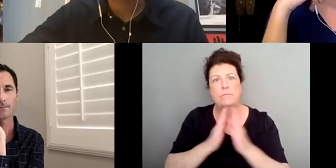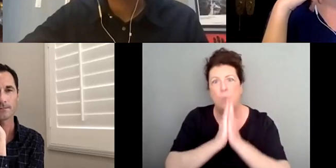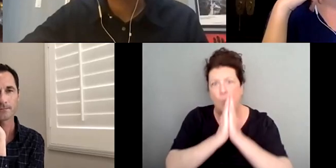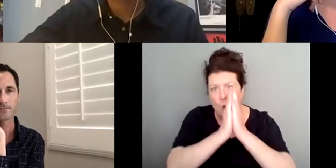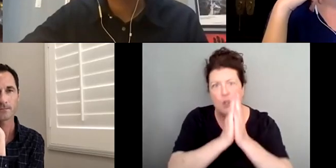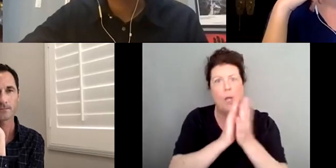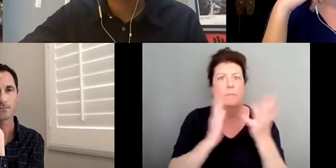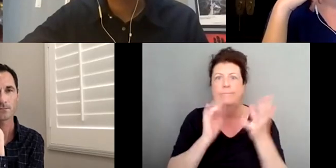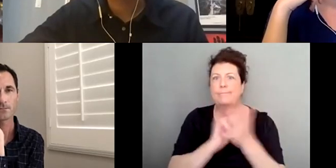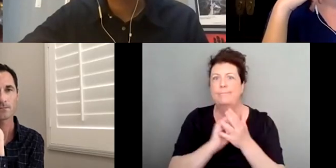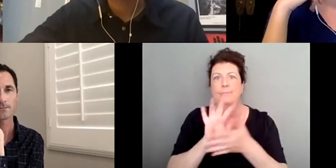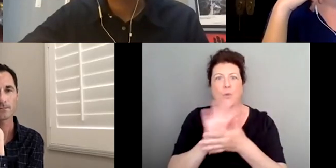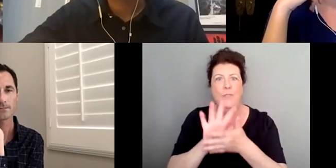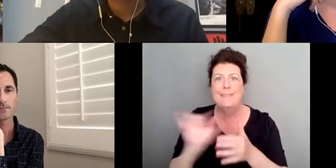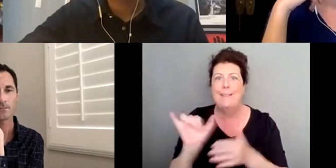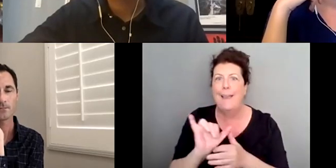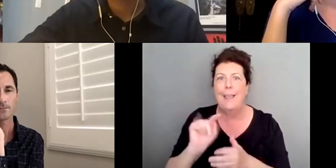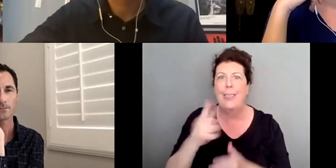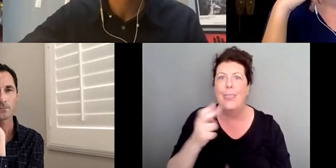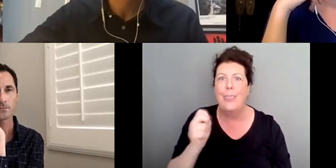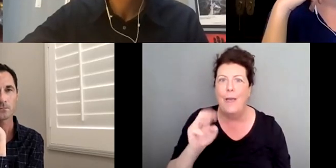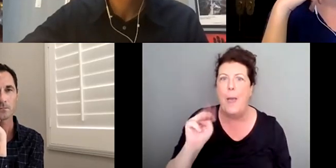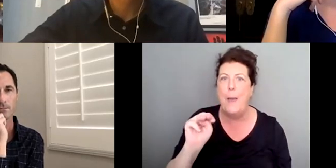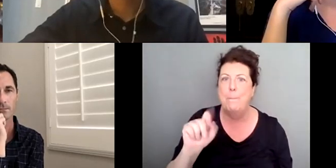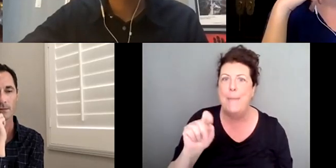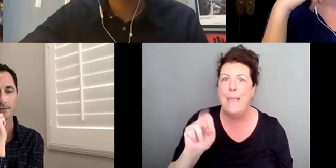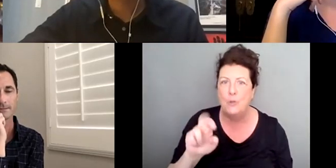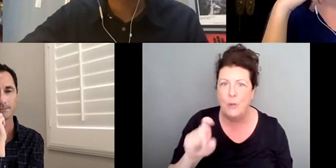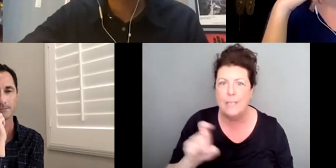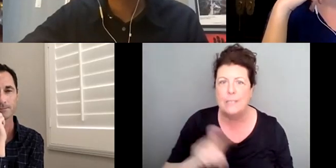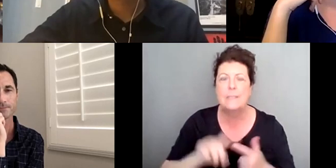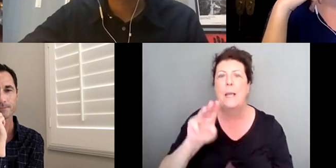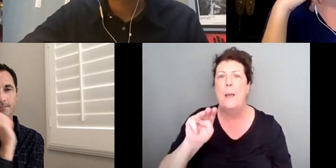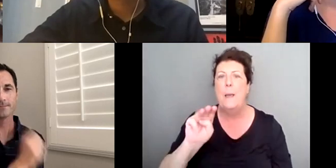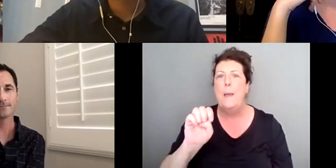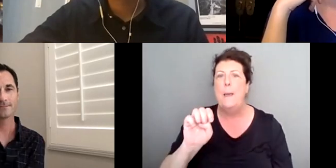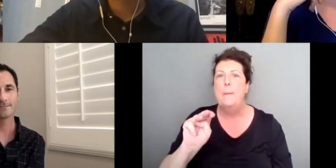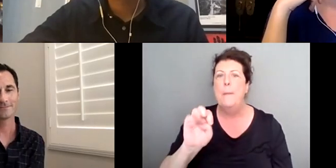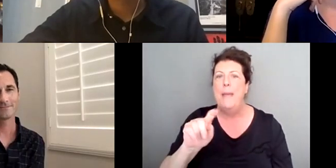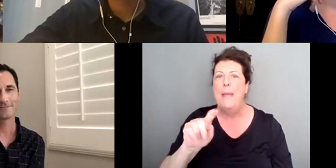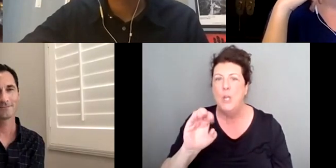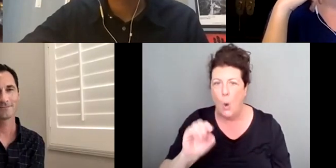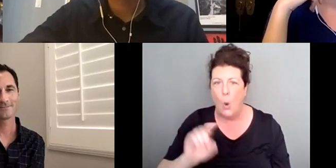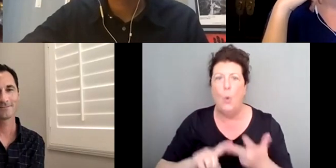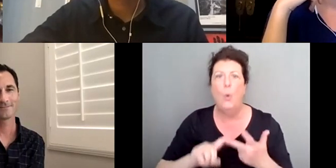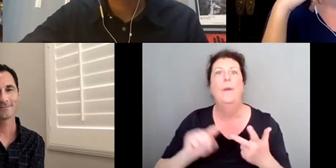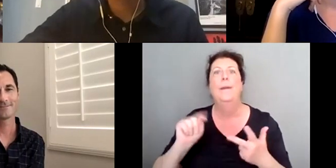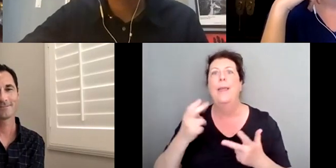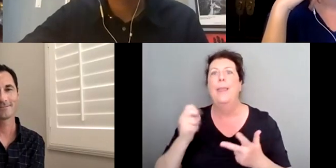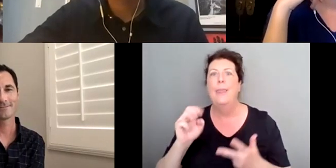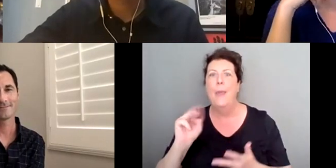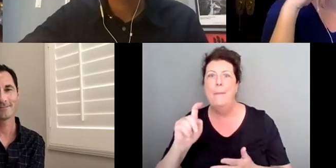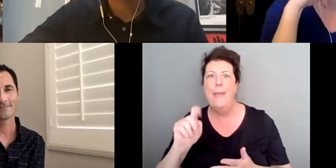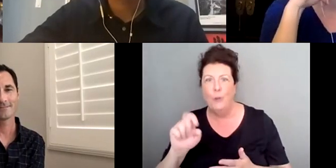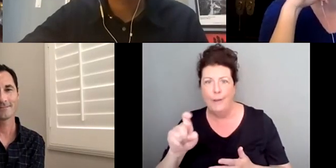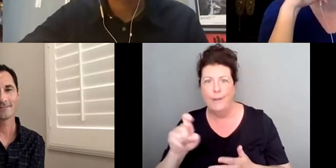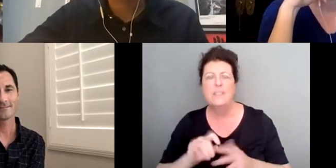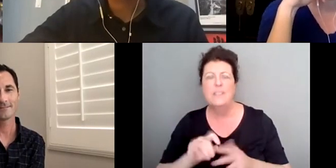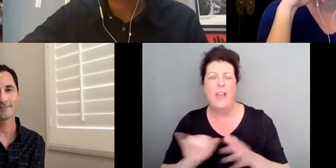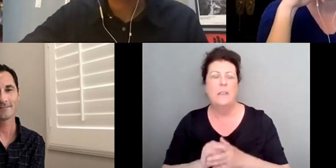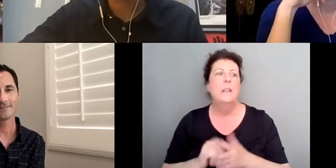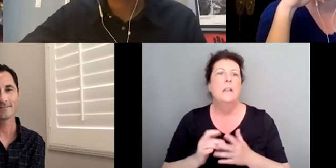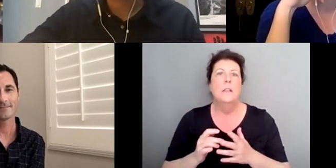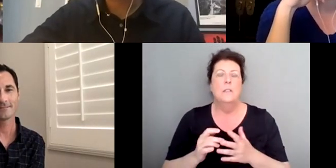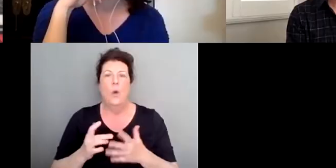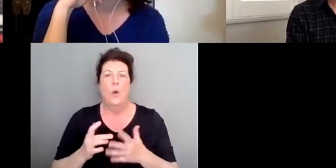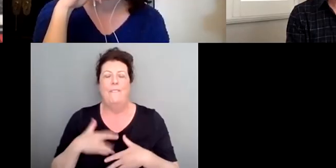Fight Club. And, and movies that had these like tectonic twists in them. And I, I, I,